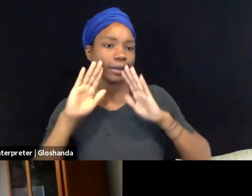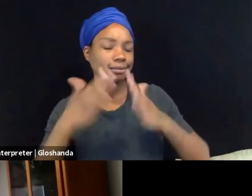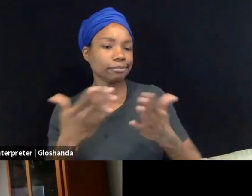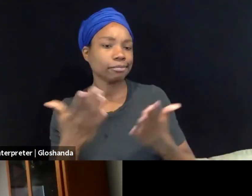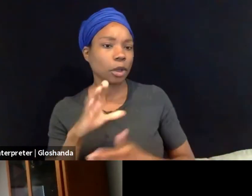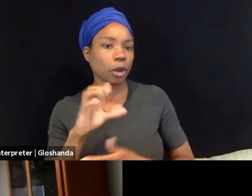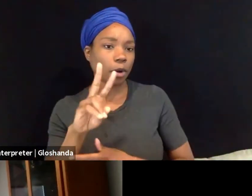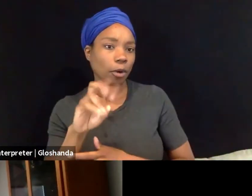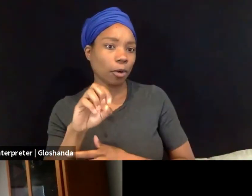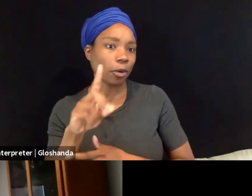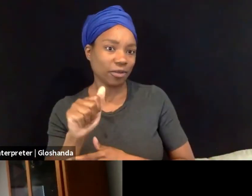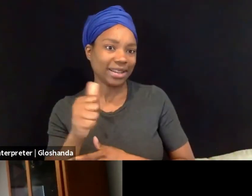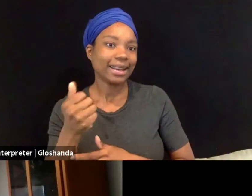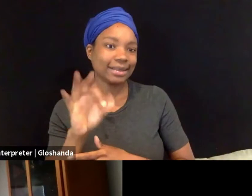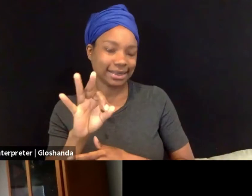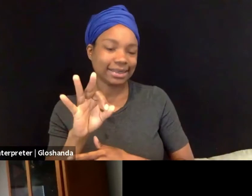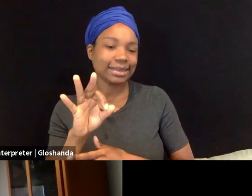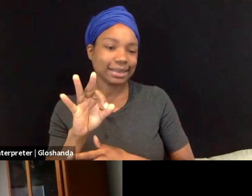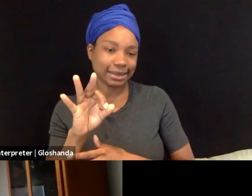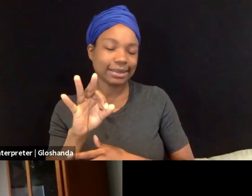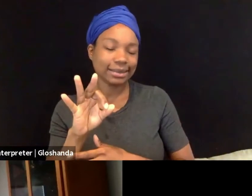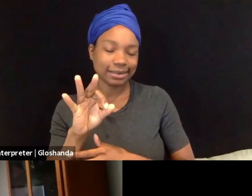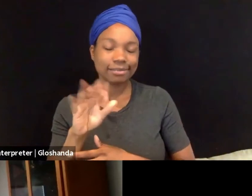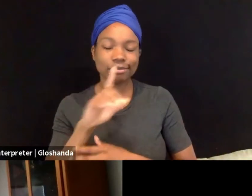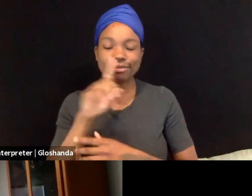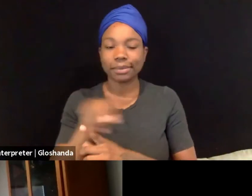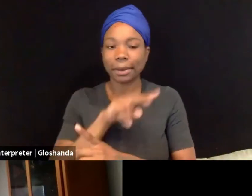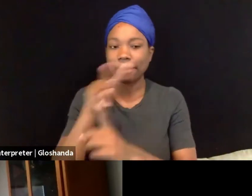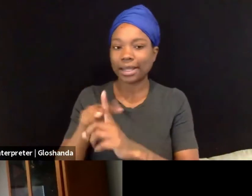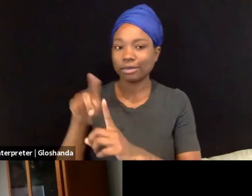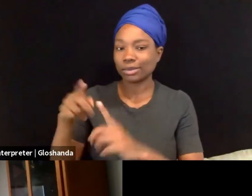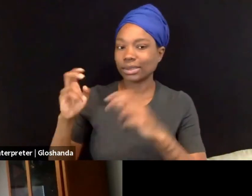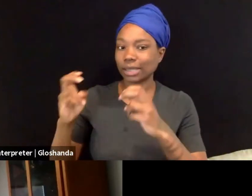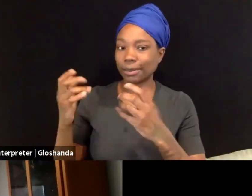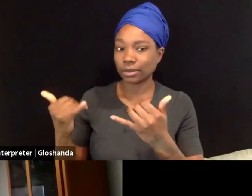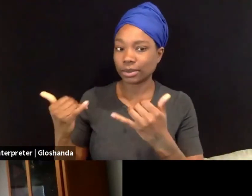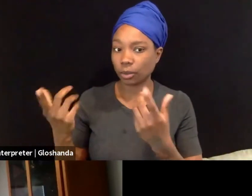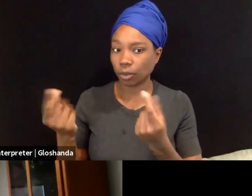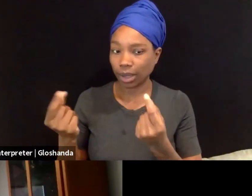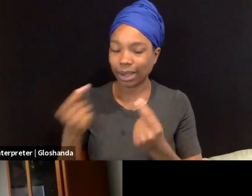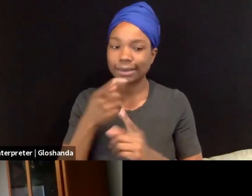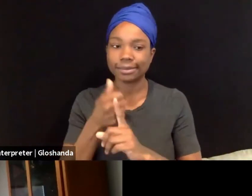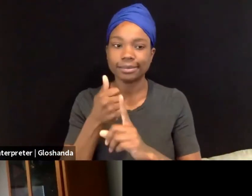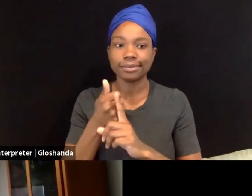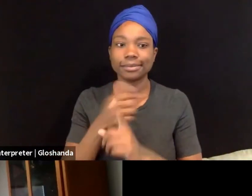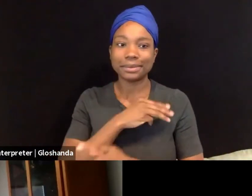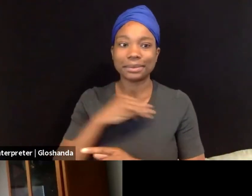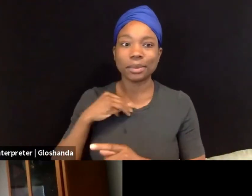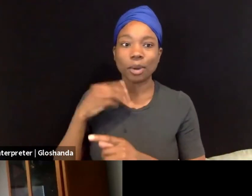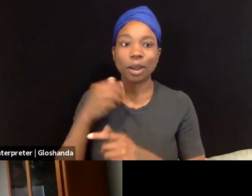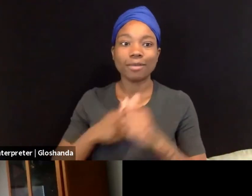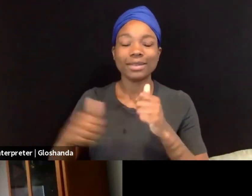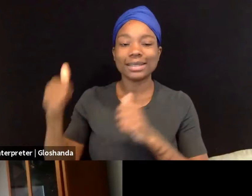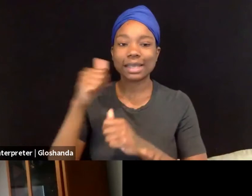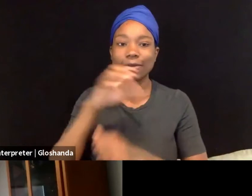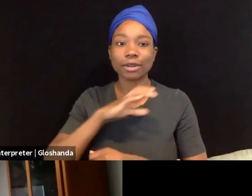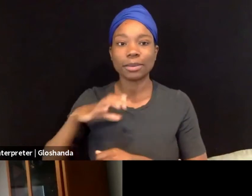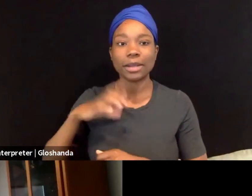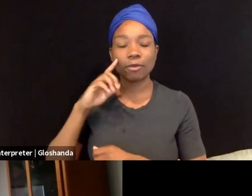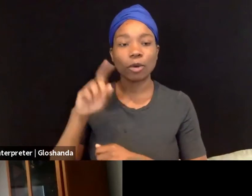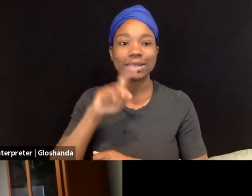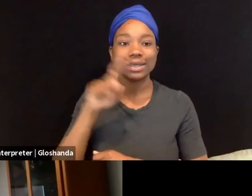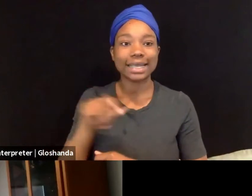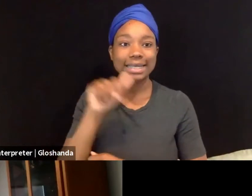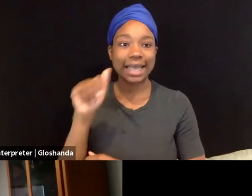COVID-19, but in particular, and I think applicable to this, is that she is a member of the Executive Committee of the Texas A&M Emergency